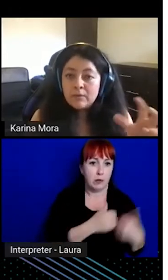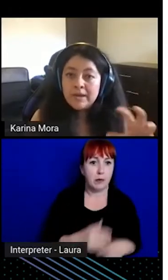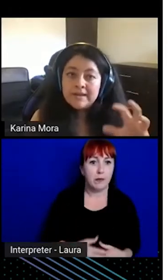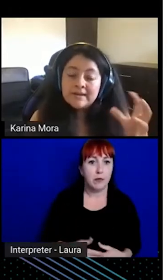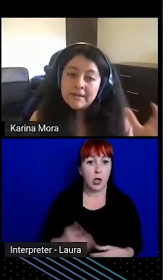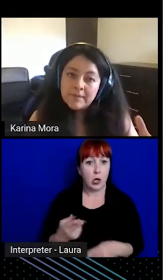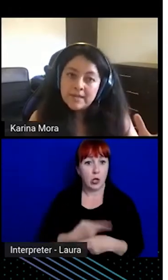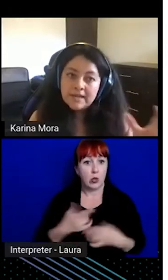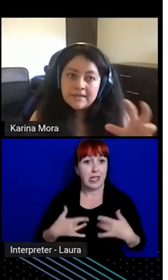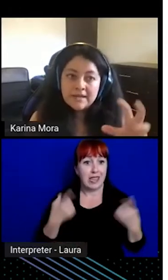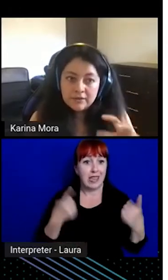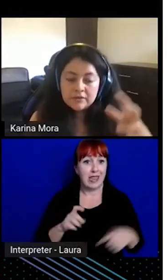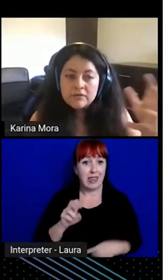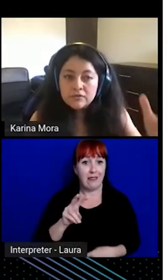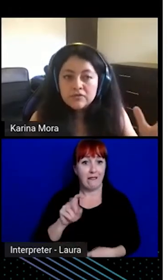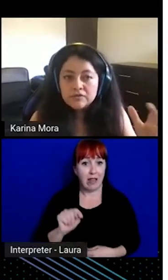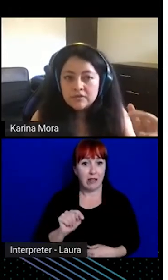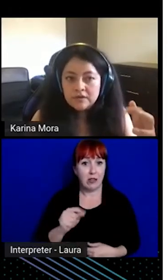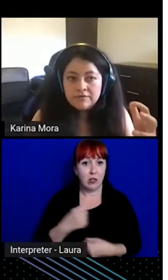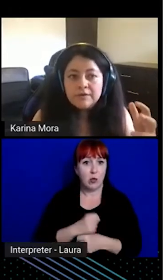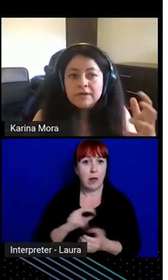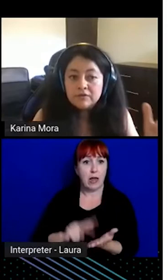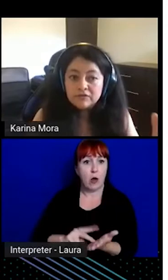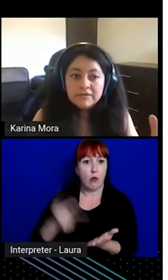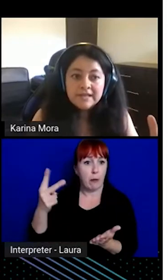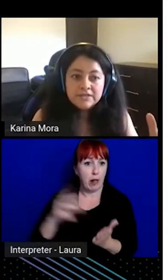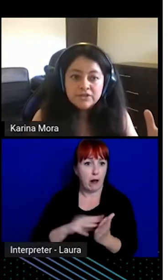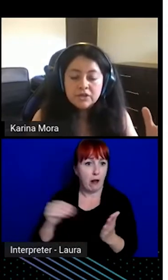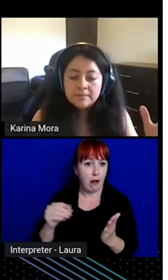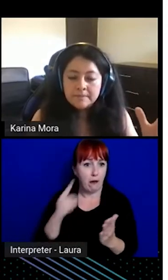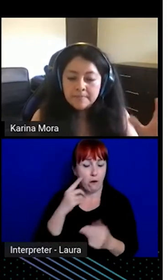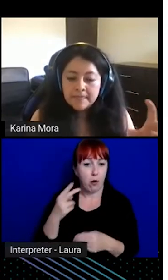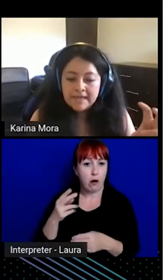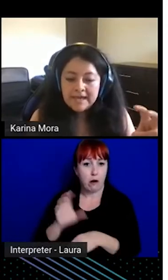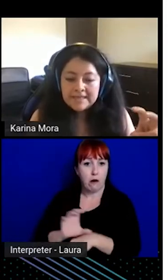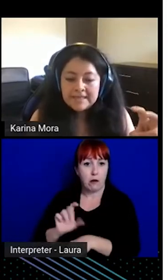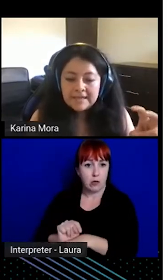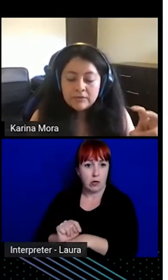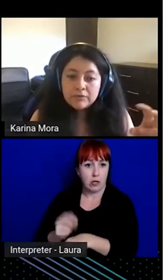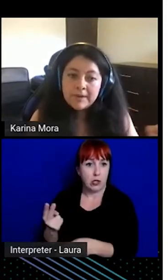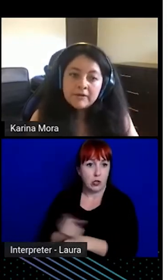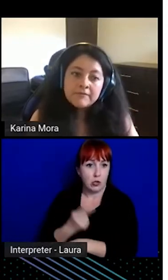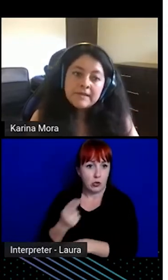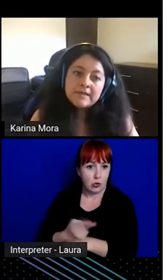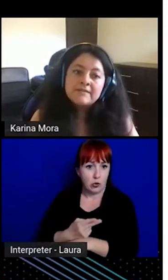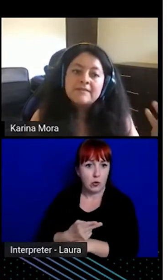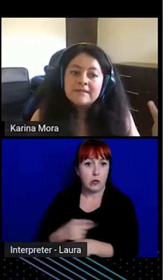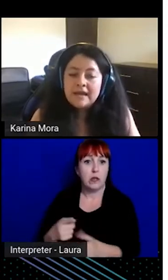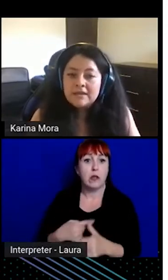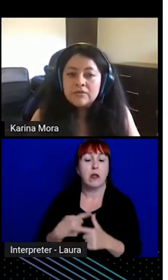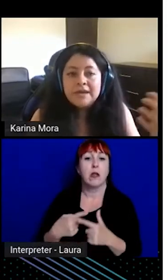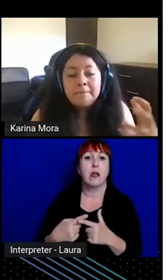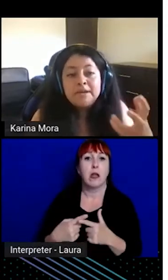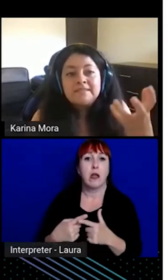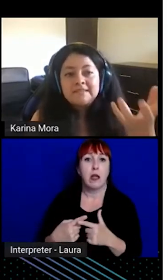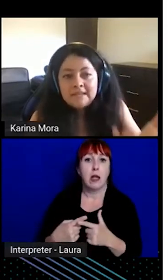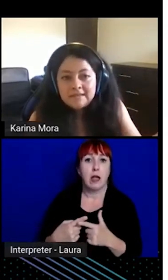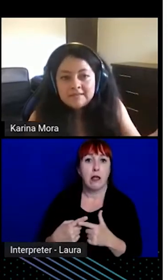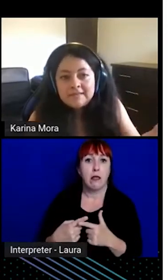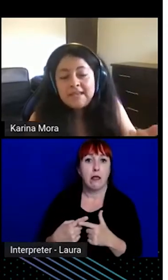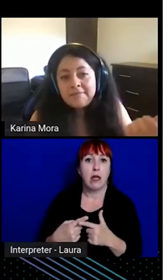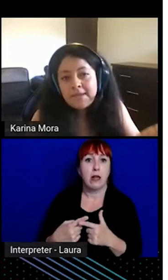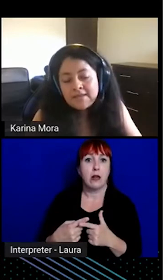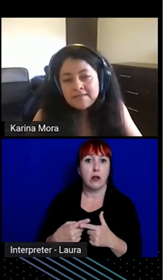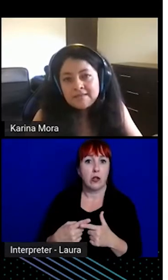update a query replica that I can use for the consultation. And the good part of it is, you can